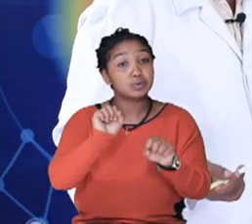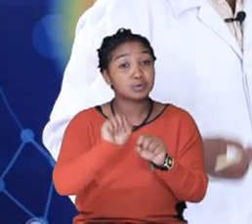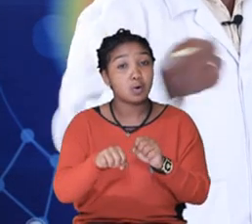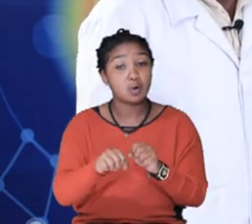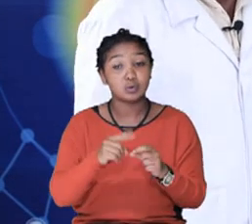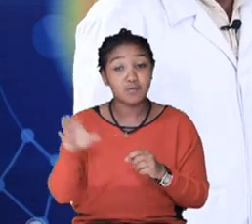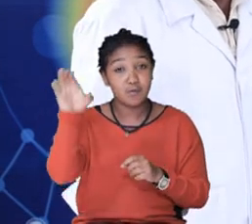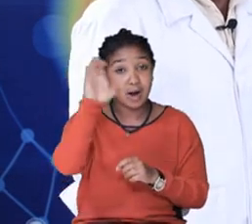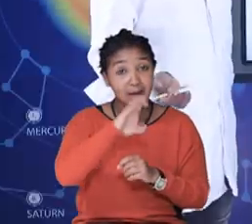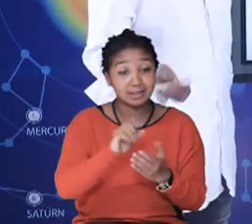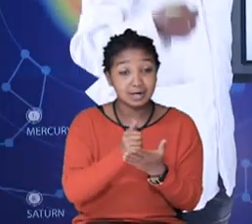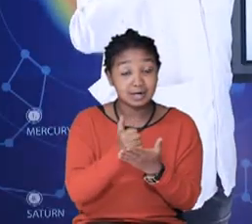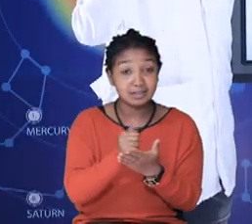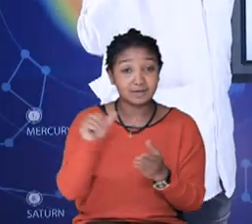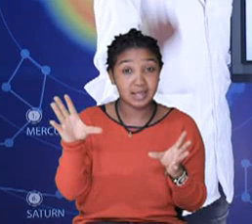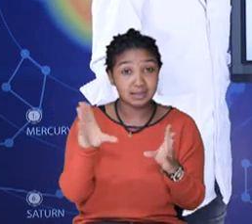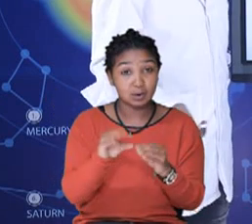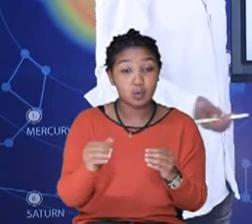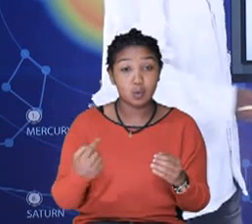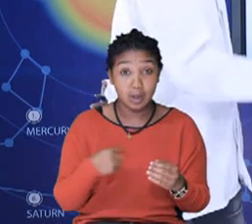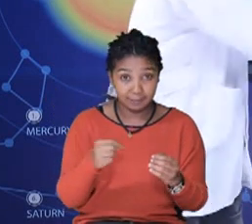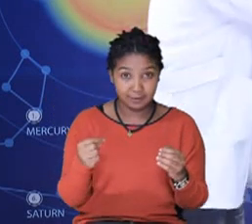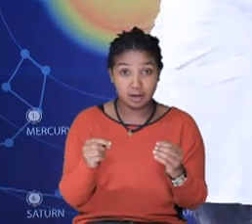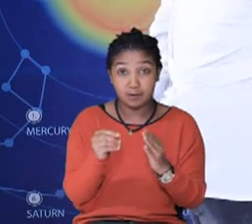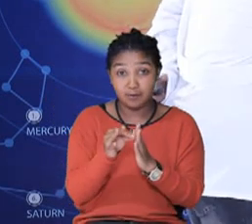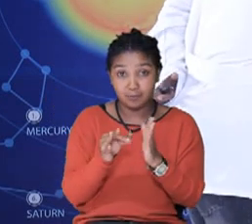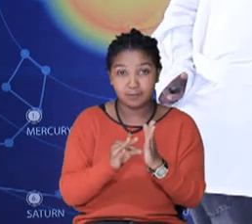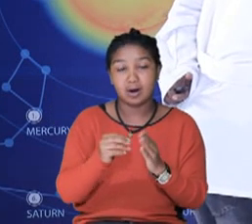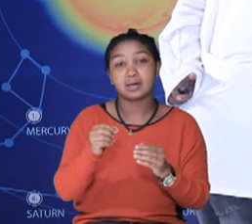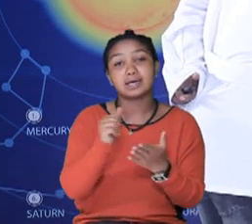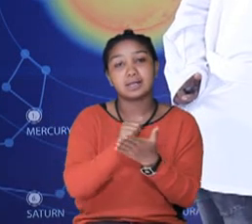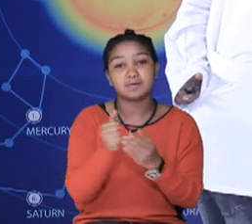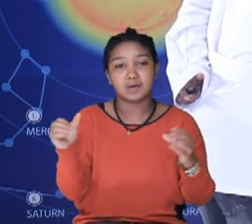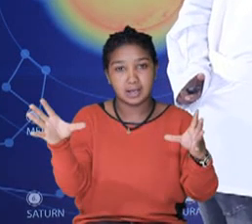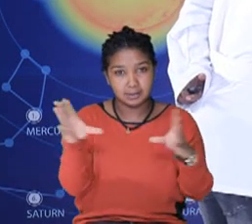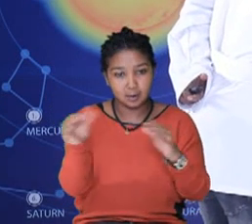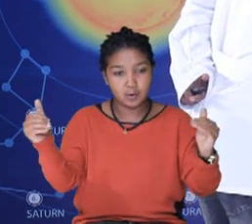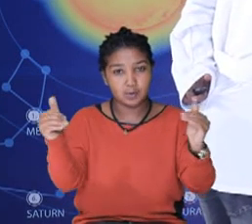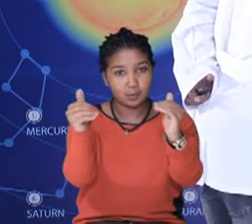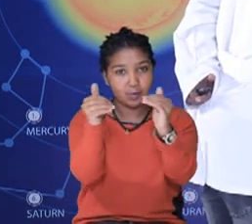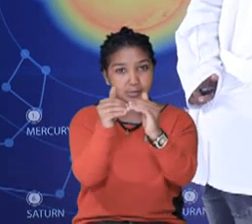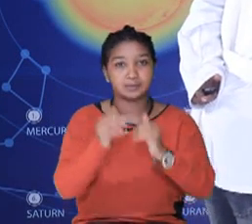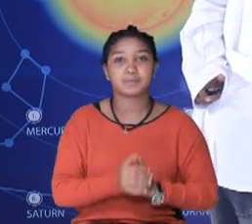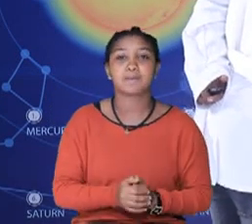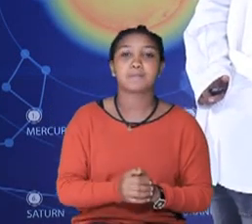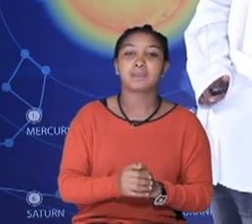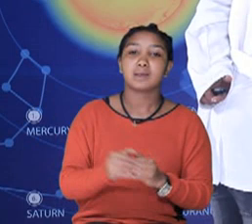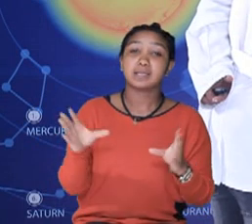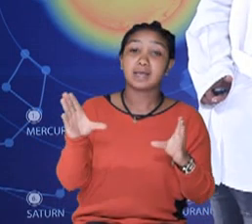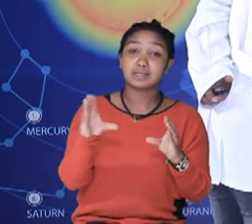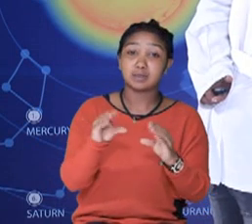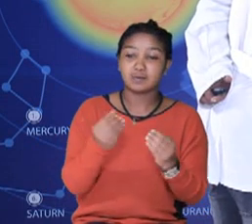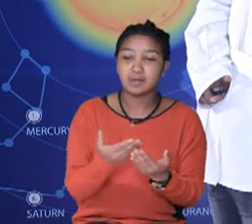So to find the relative density, we have the formula. Relative density is equal to density